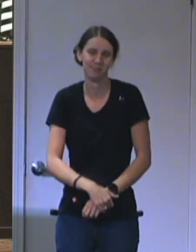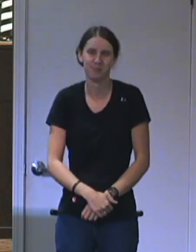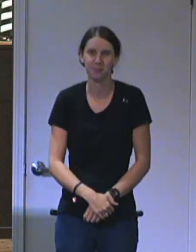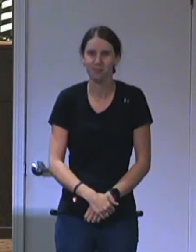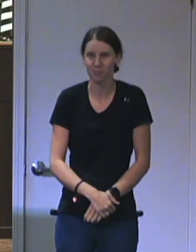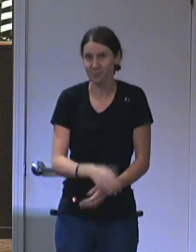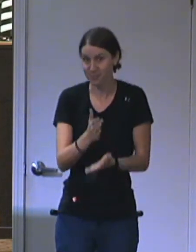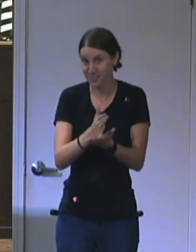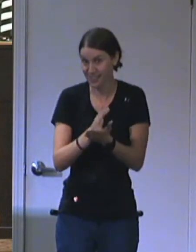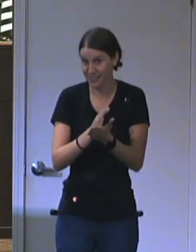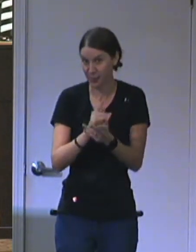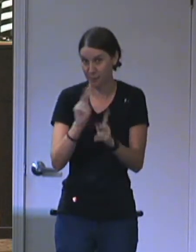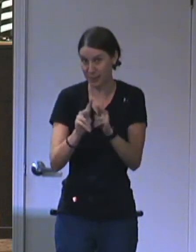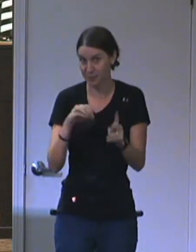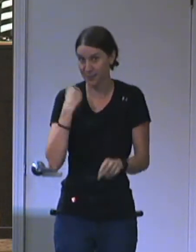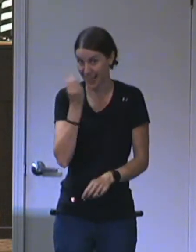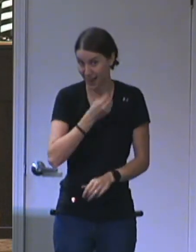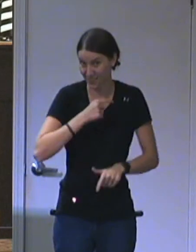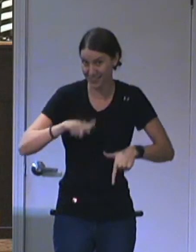But there are people in our lives like that.